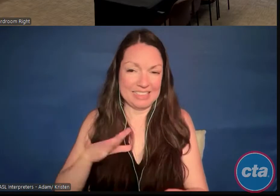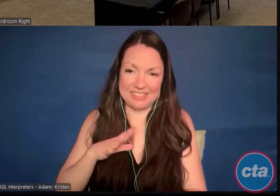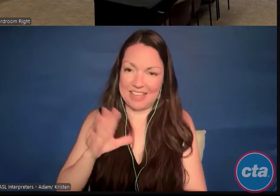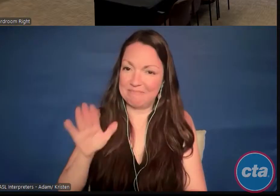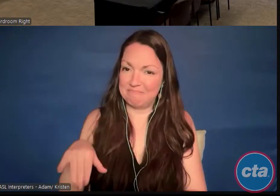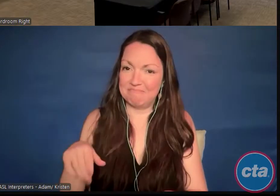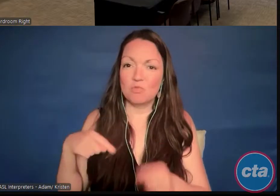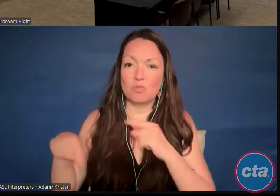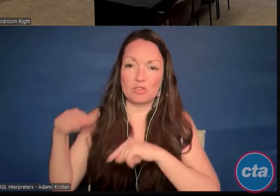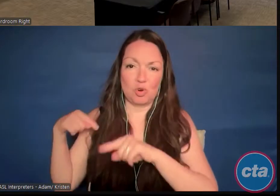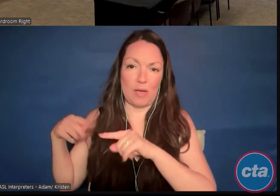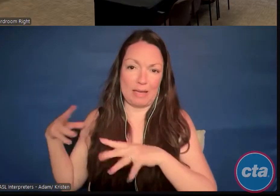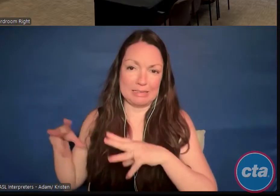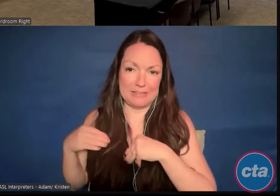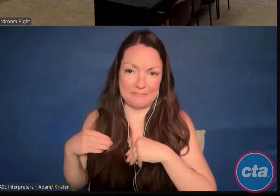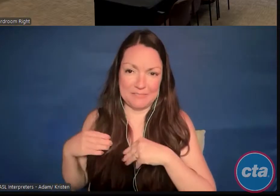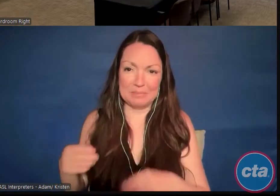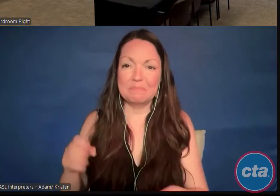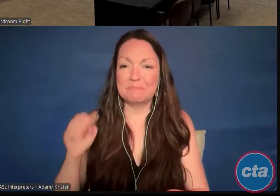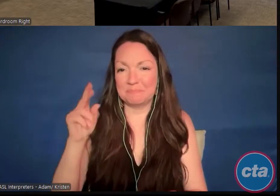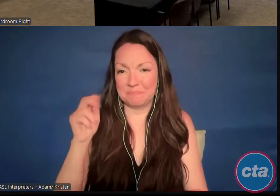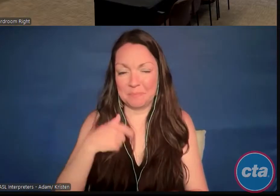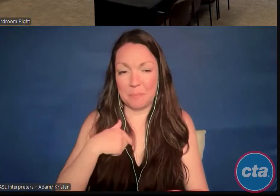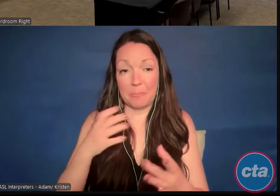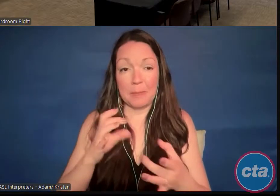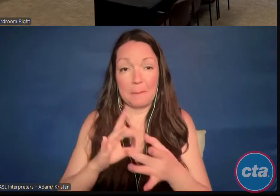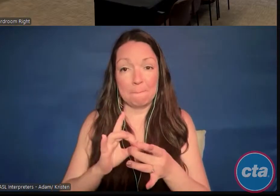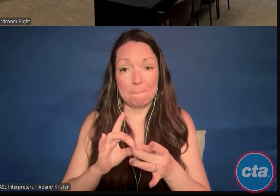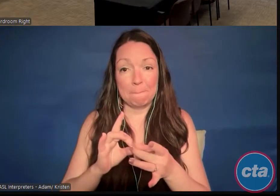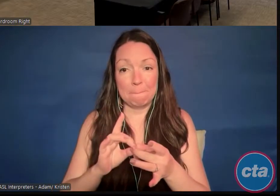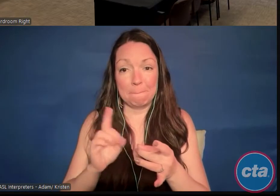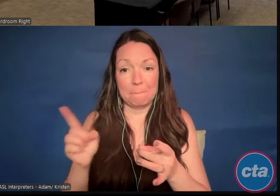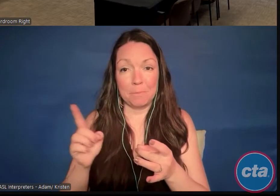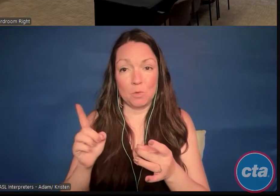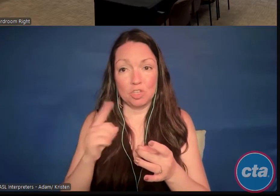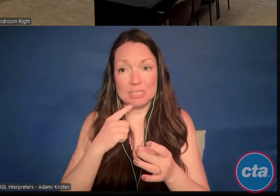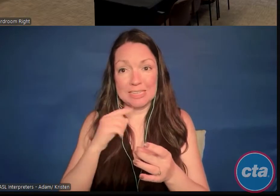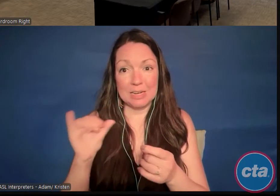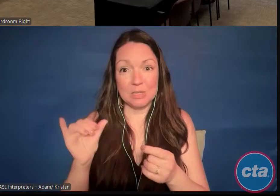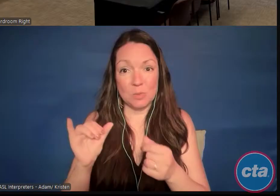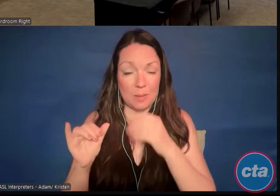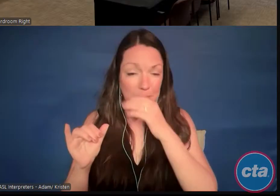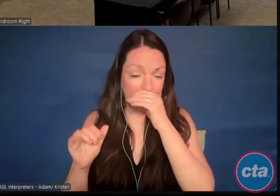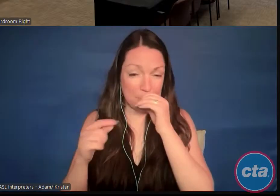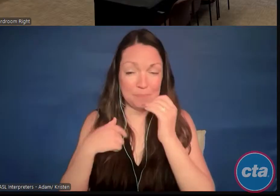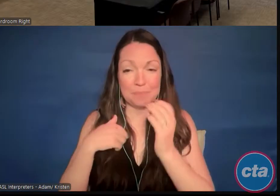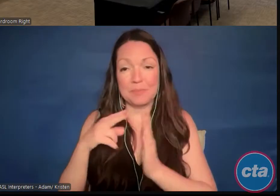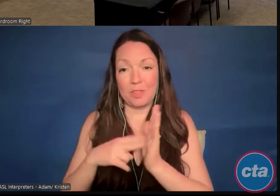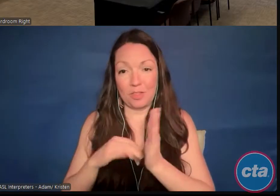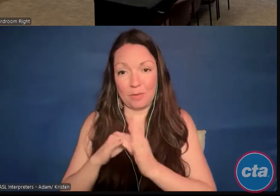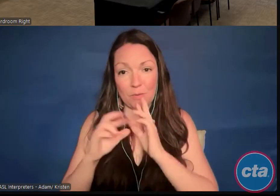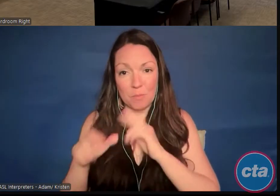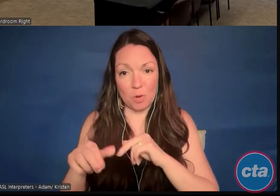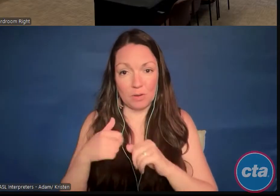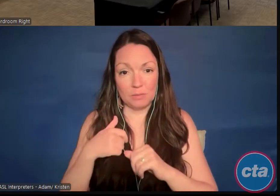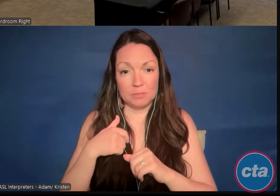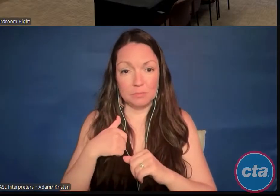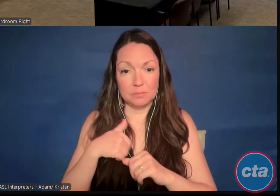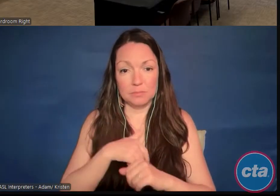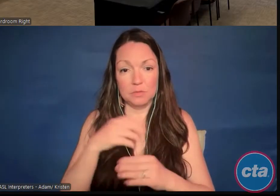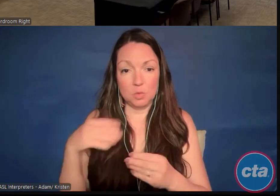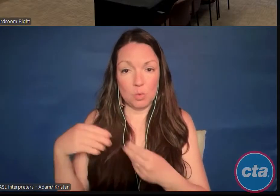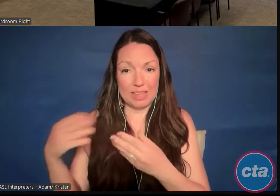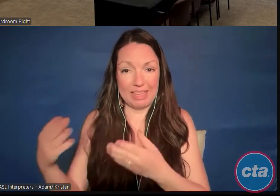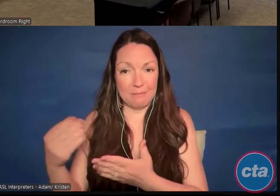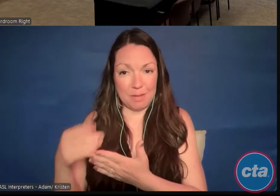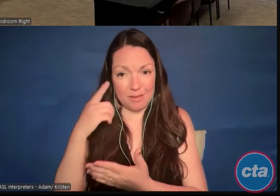Retroactive. Okay. I want to touch on what Danielle said as well, because I did look over that report and I saw we gave money away for